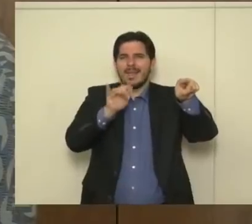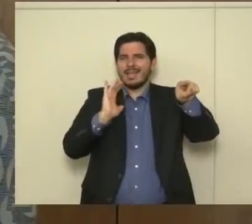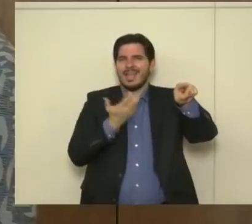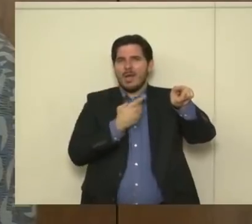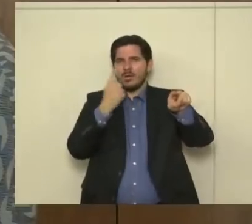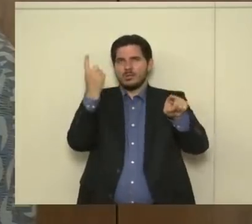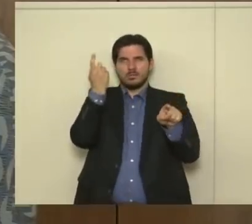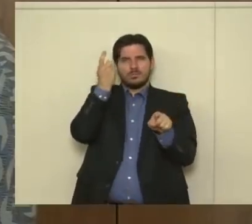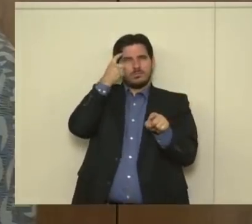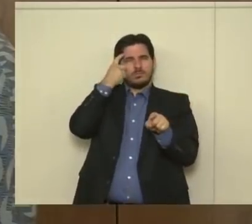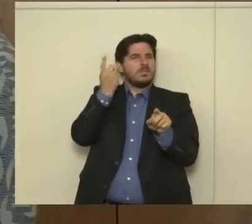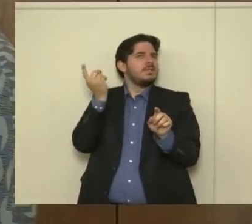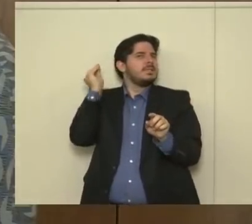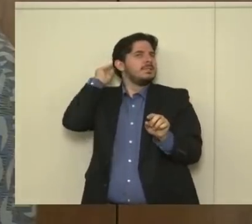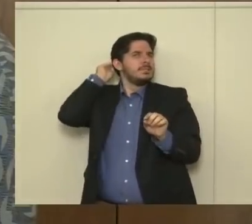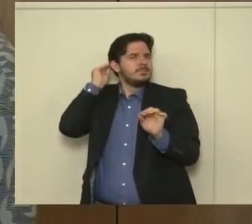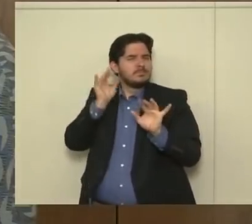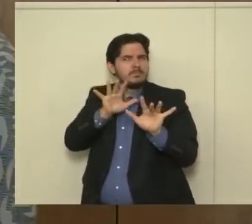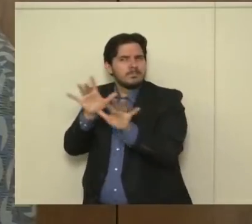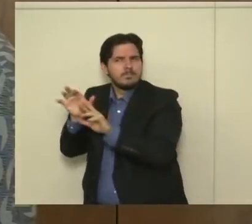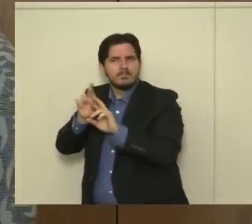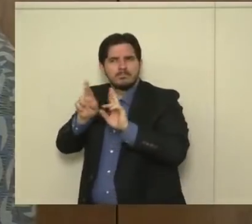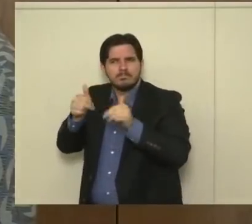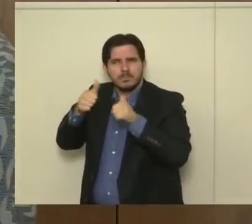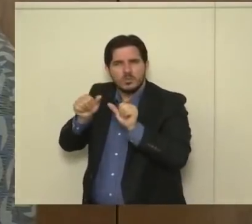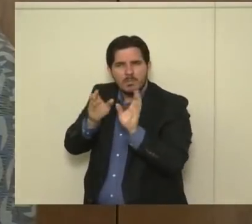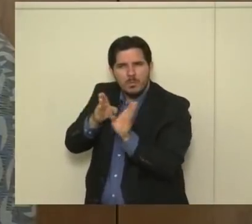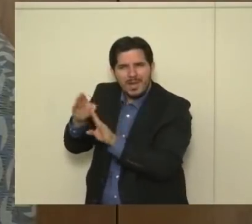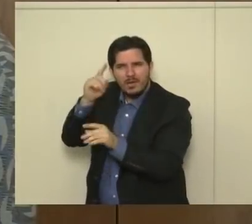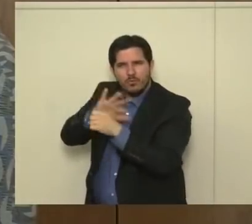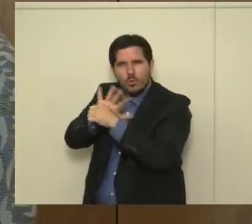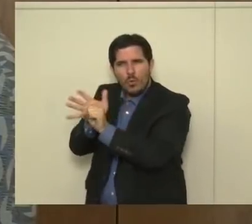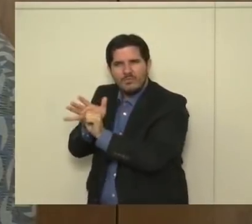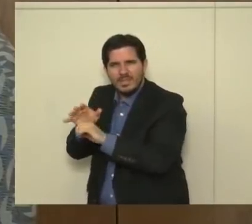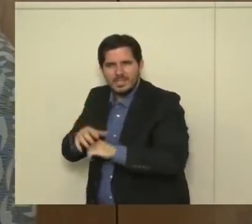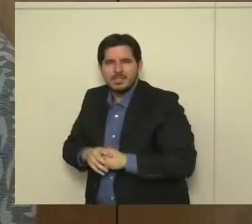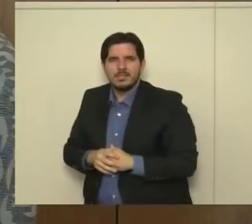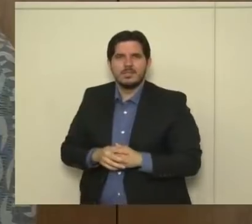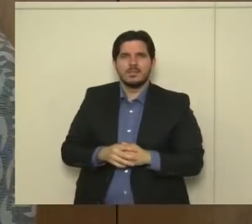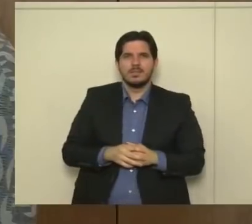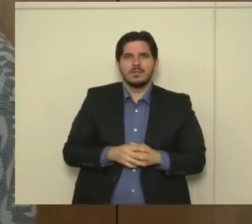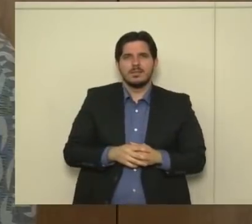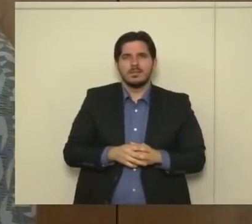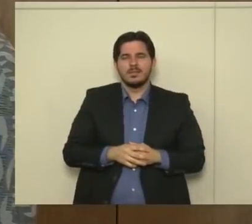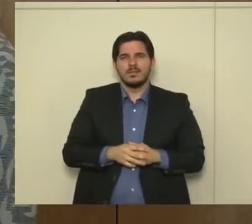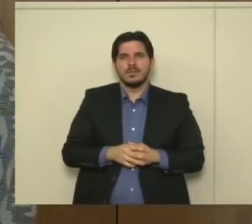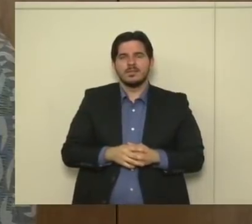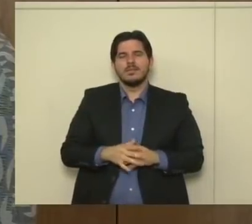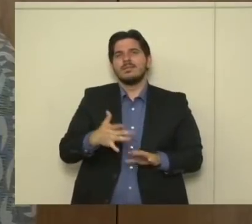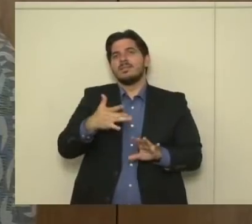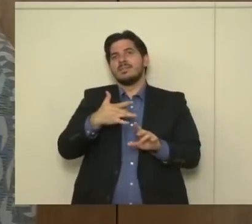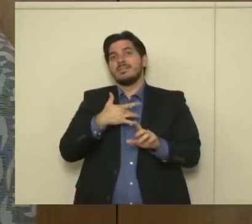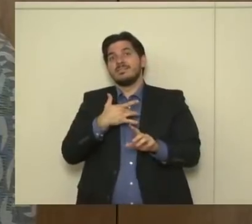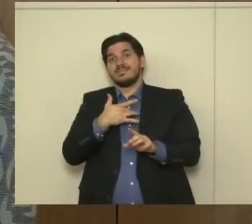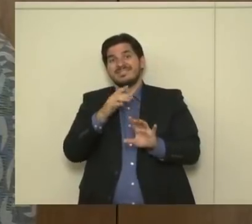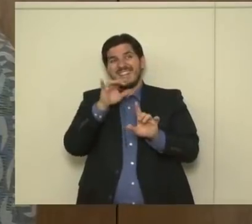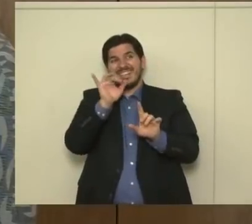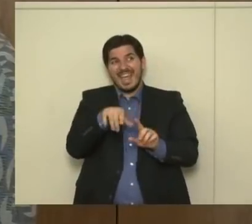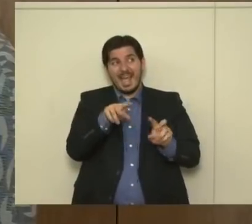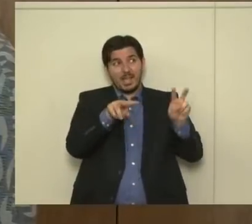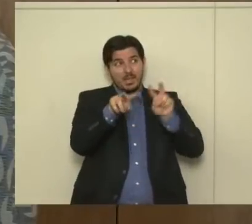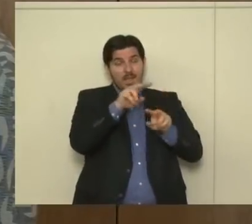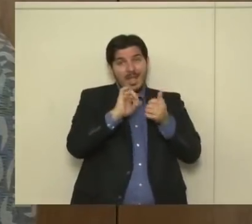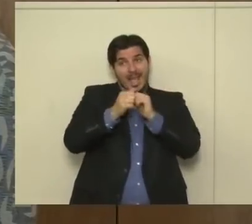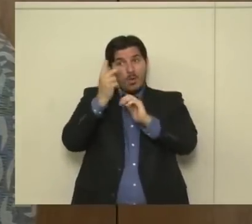of transmission. And I believe that those are the cornerstone or foundational aspects of how they're making